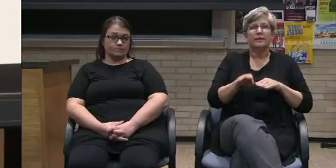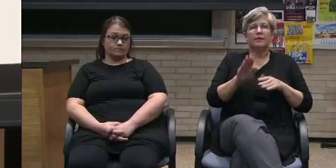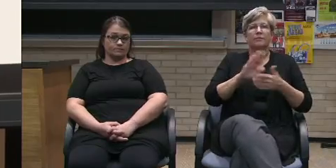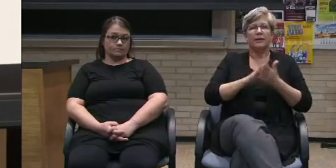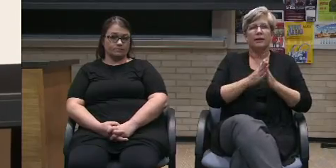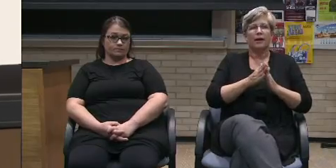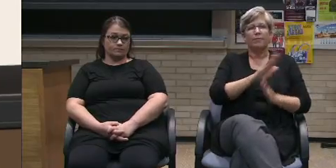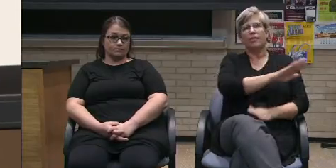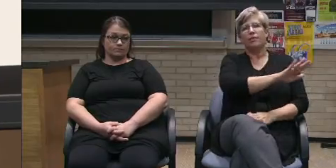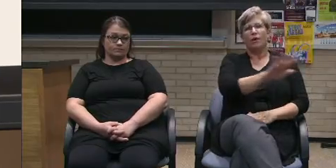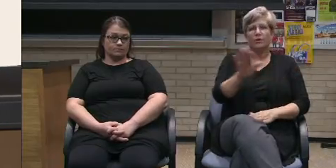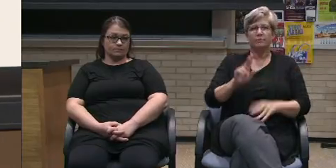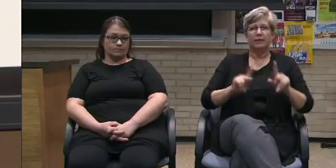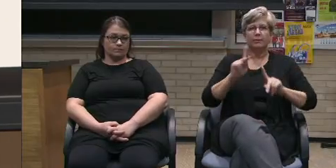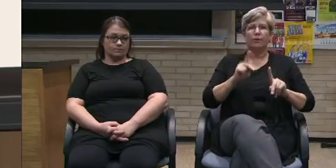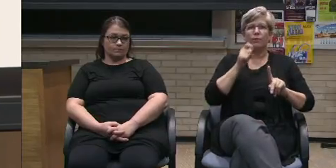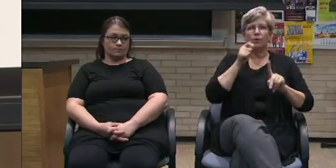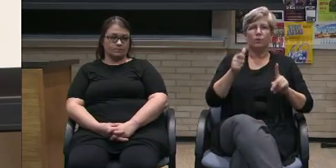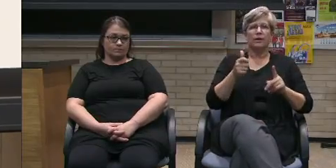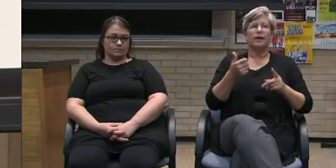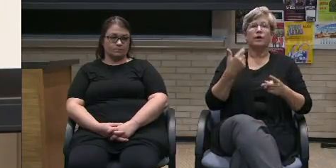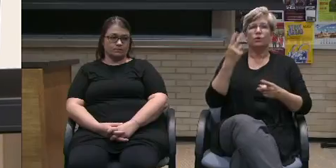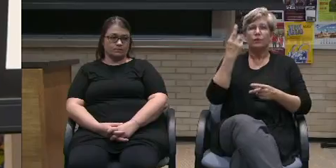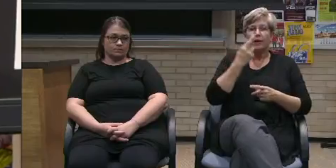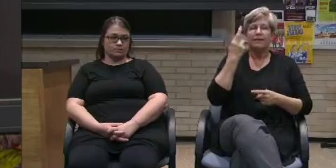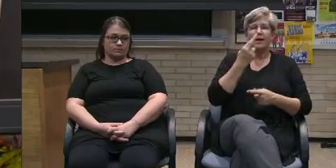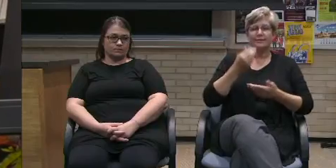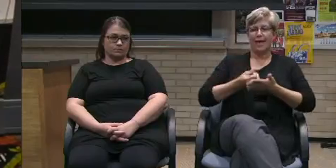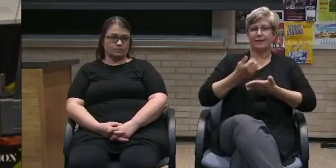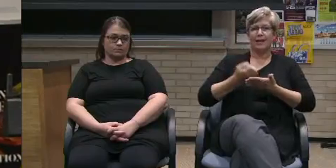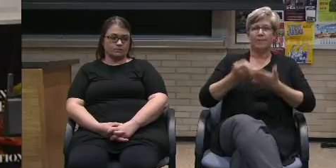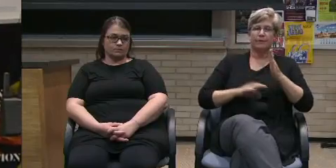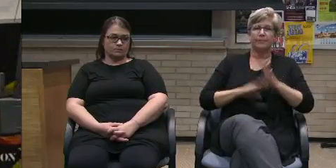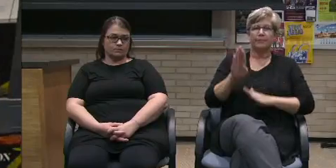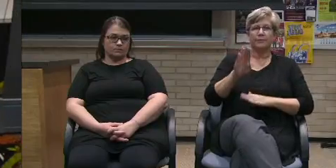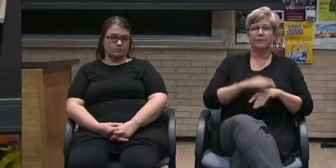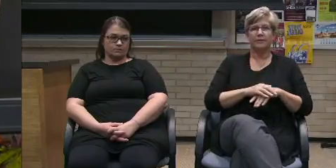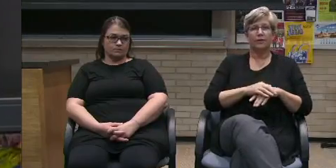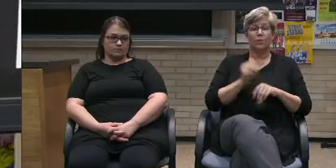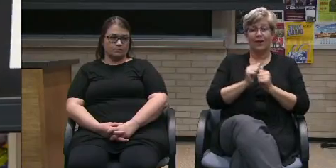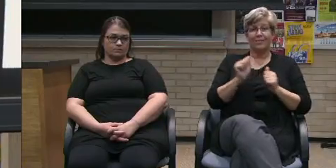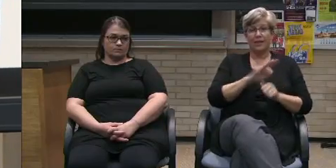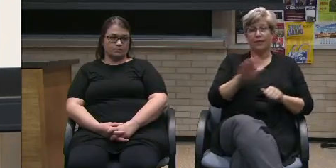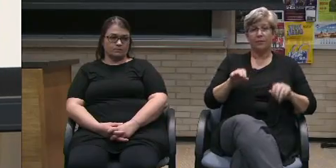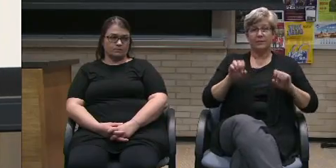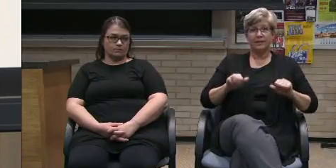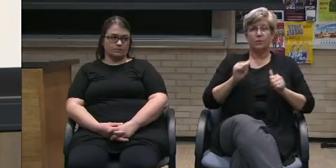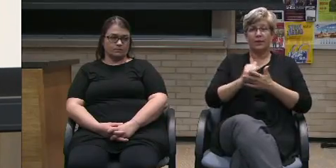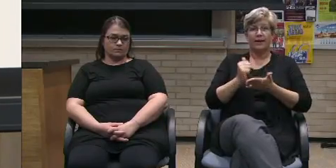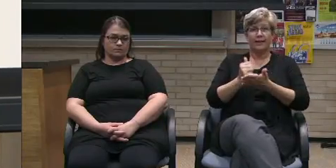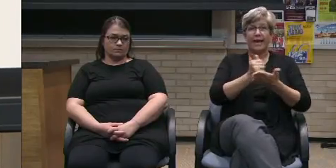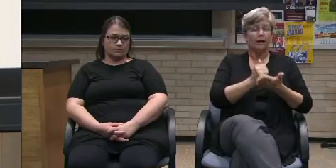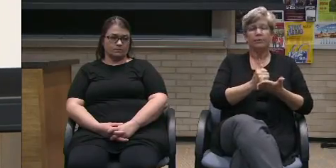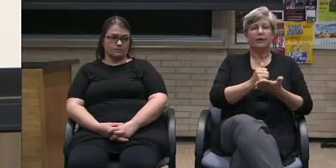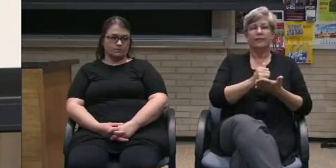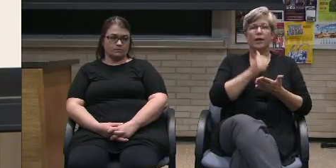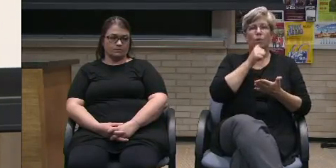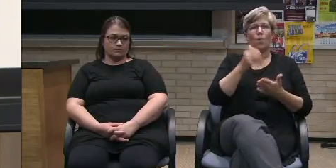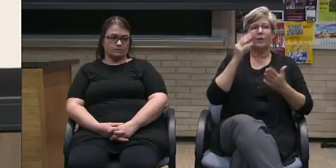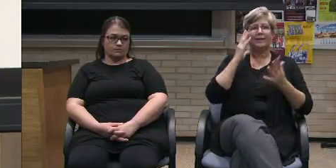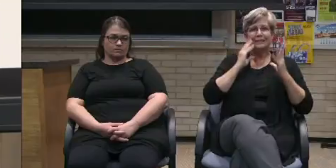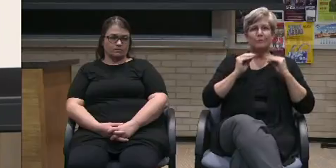boats that are lifted by the rising tide. In this case, without that credential, the rising tide does not lift all boats. And if you're a boat that's